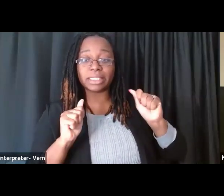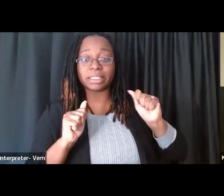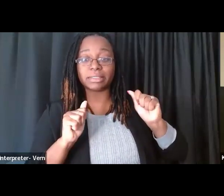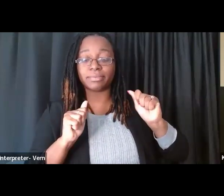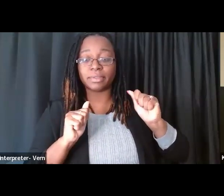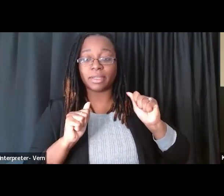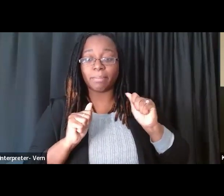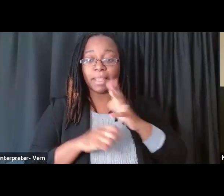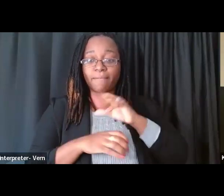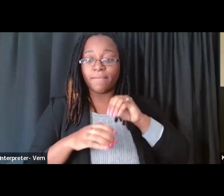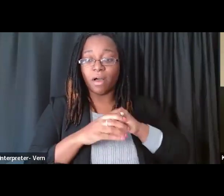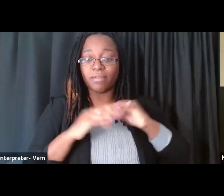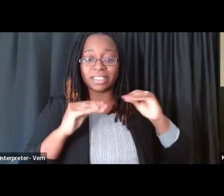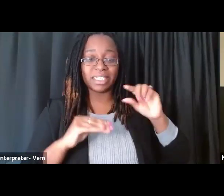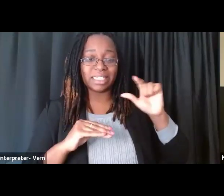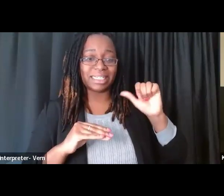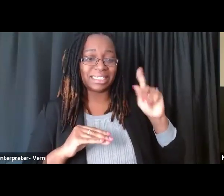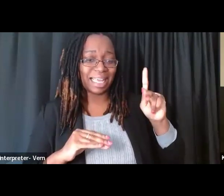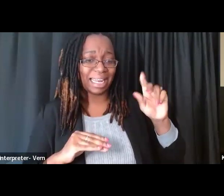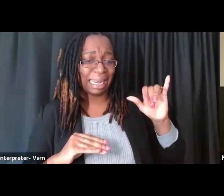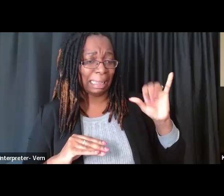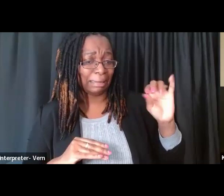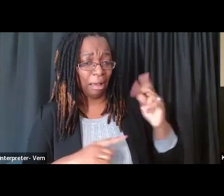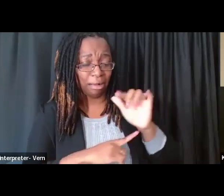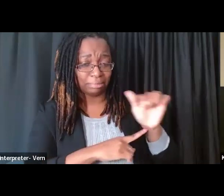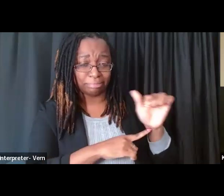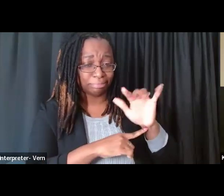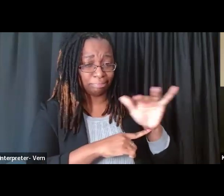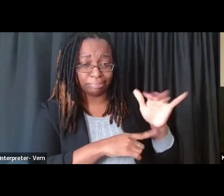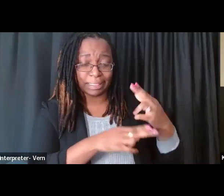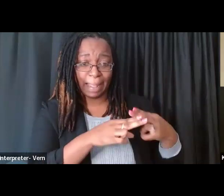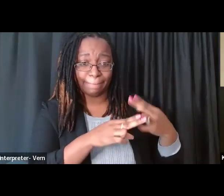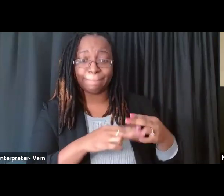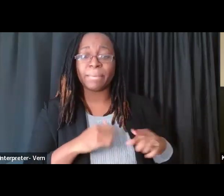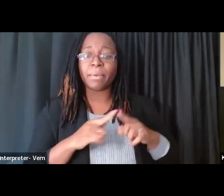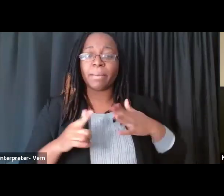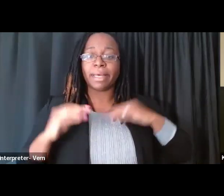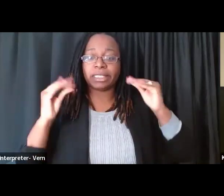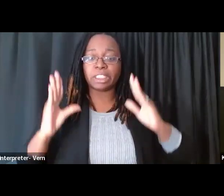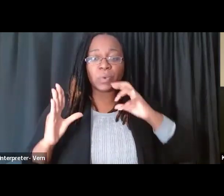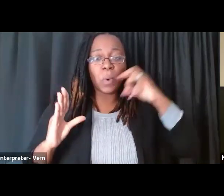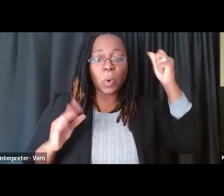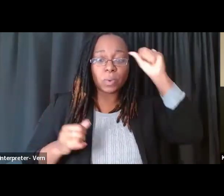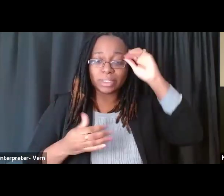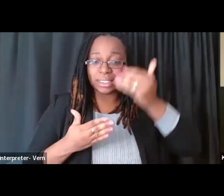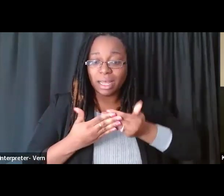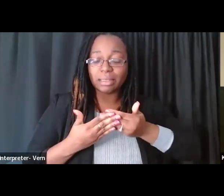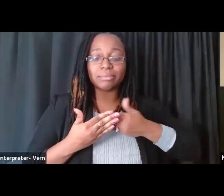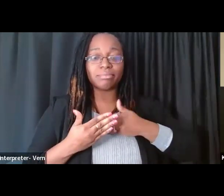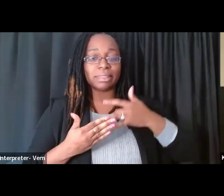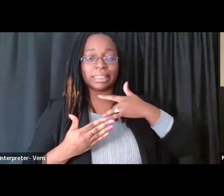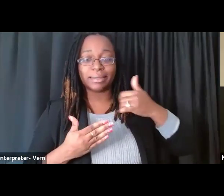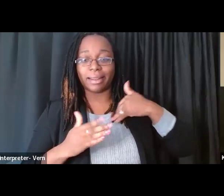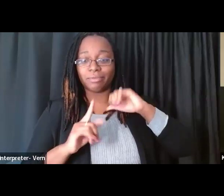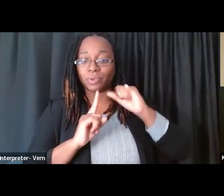eldest son, in a situation where it wasn't exactly clear what my status was. Sometimes I was treated as a big deal who should come in through a